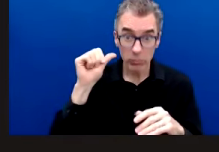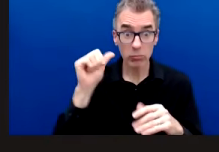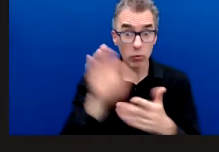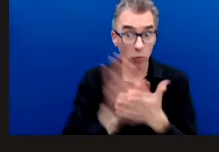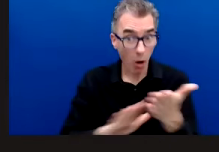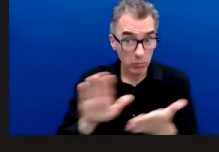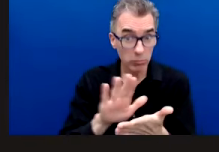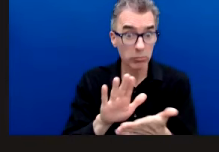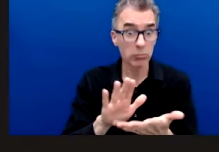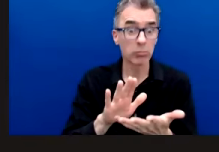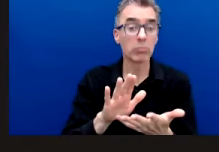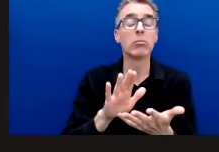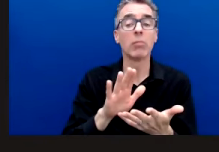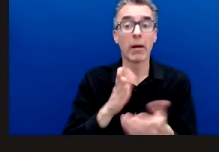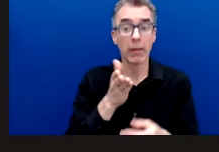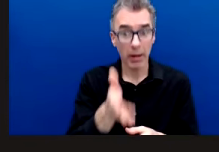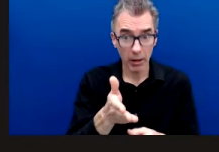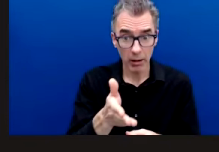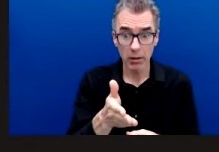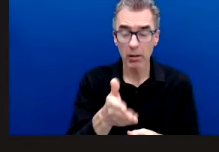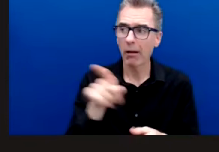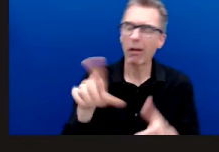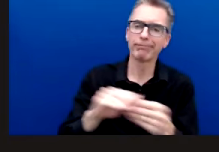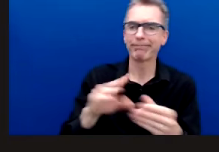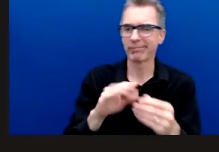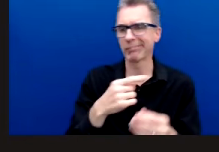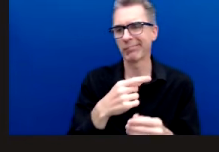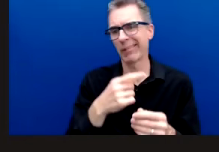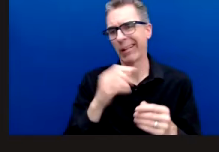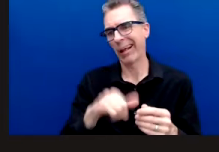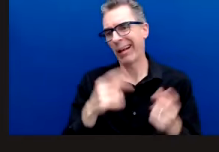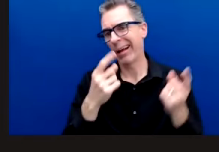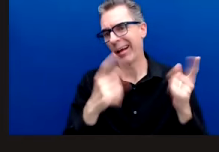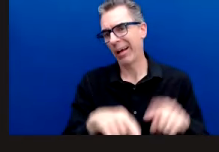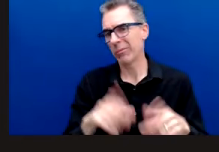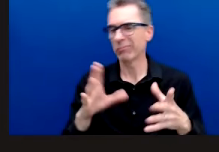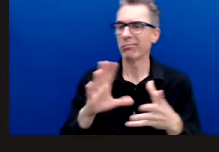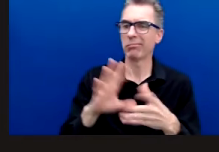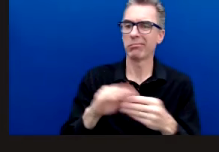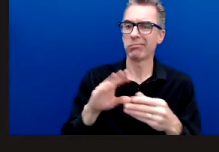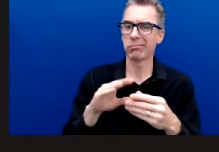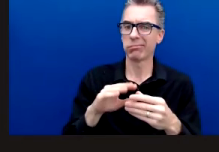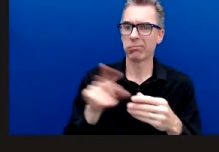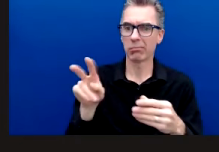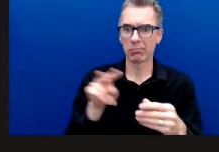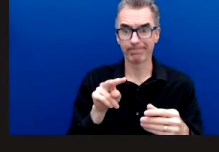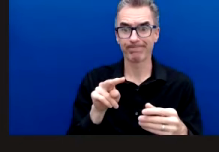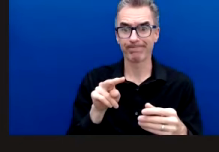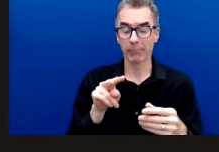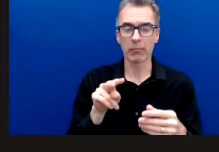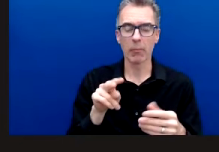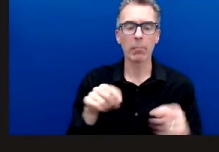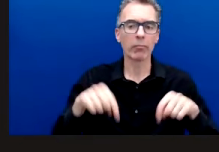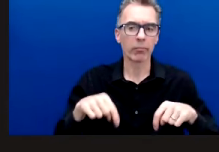writing about this incident that happened to them, you know, per policy, right? Per